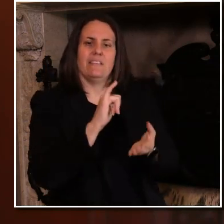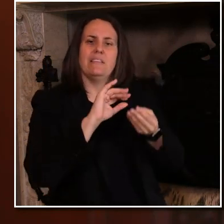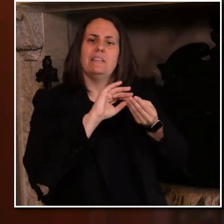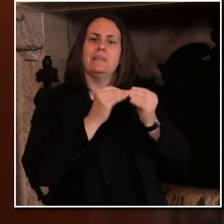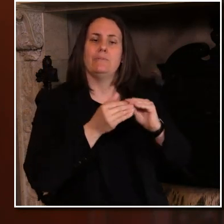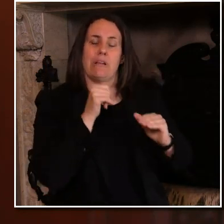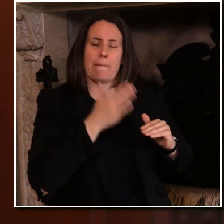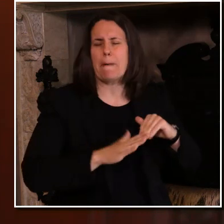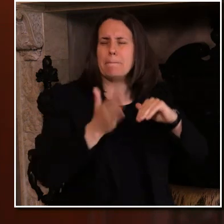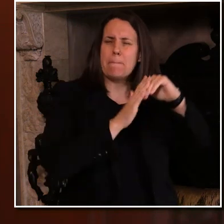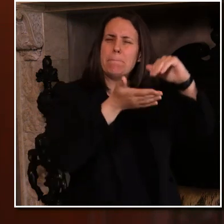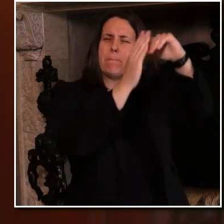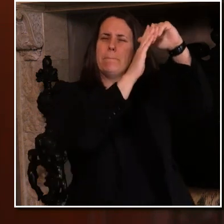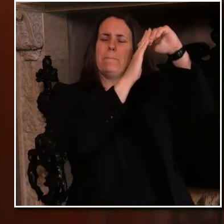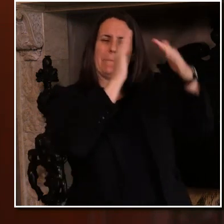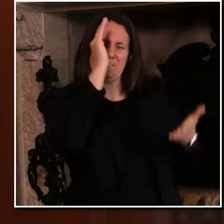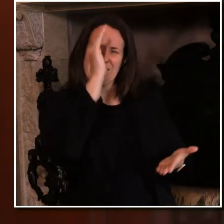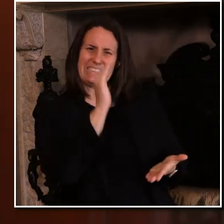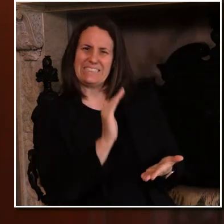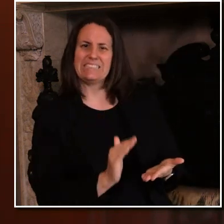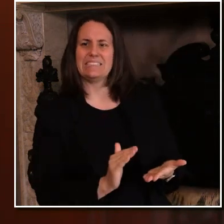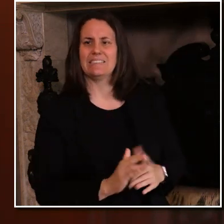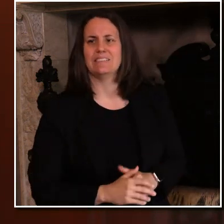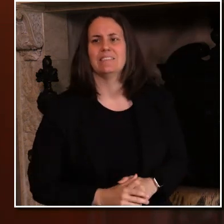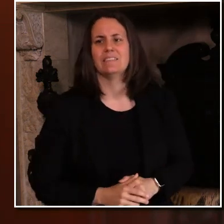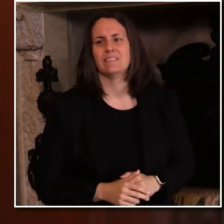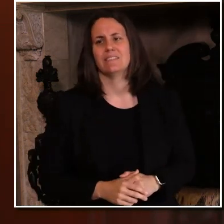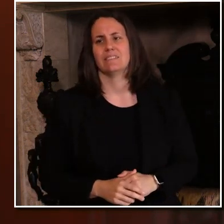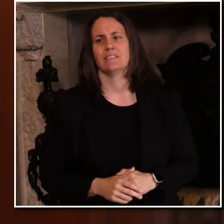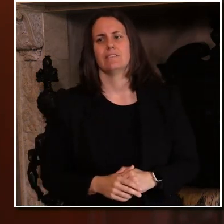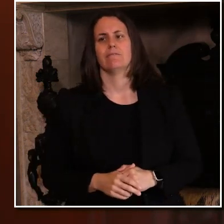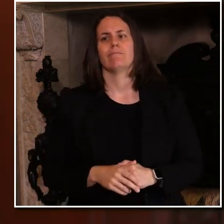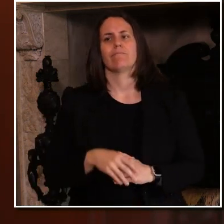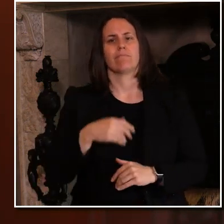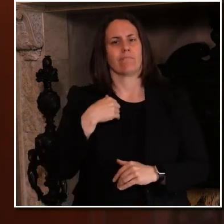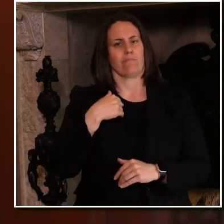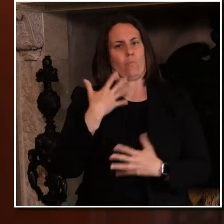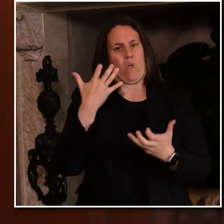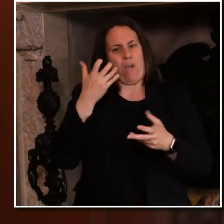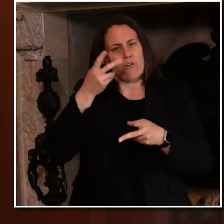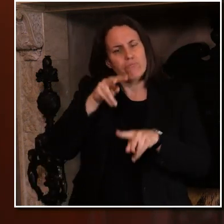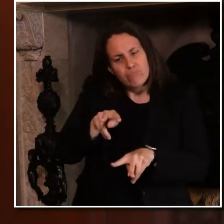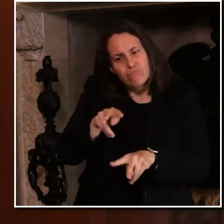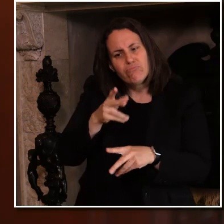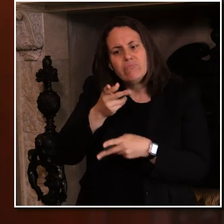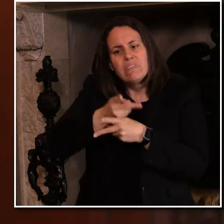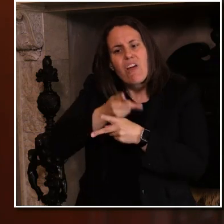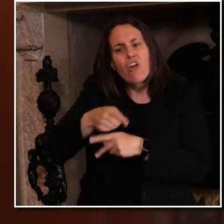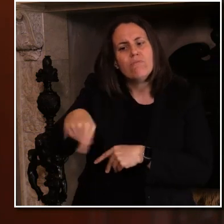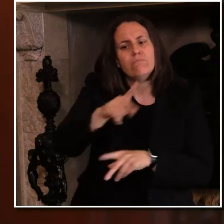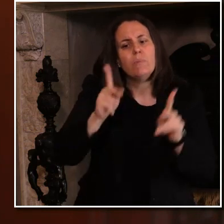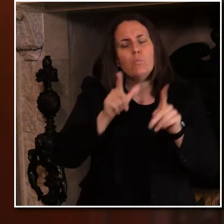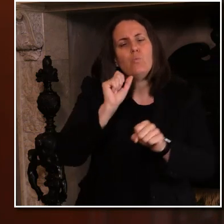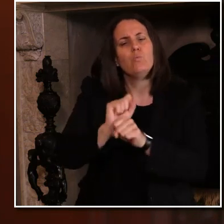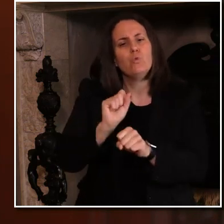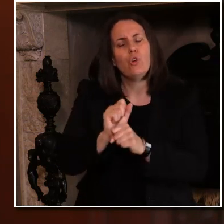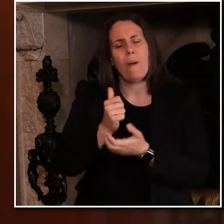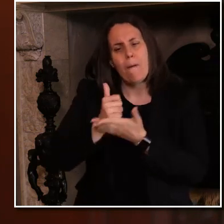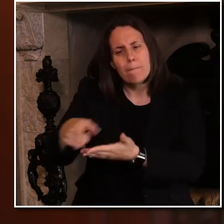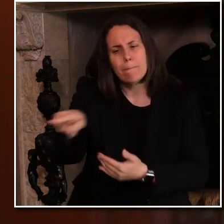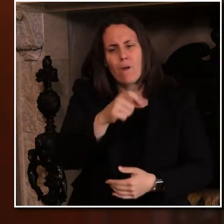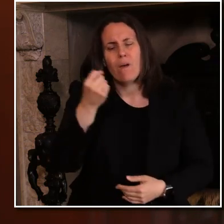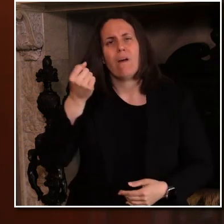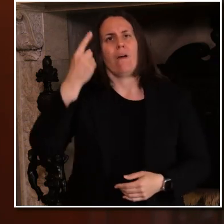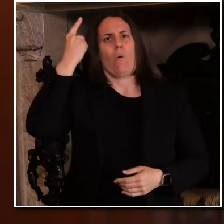healthcare workforce. I continue to be blown away by the response of our healthcare workers and caregivers, whether it's our